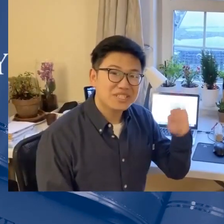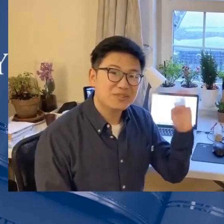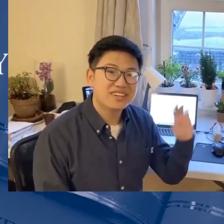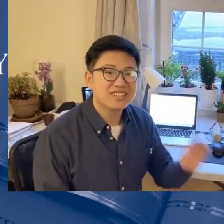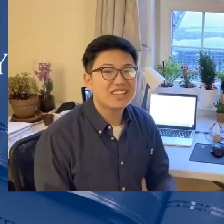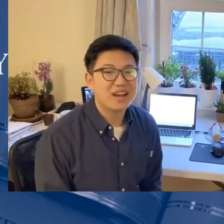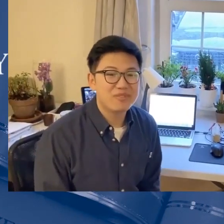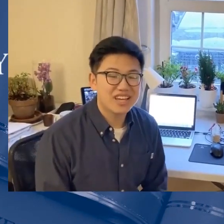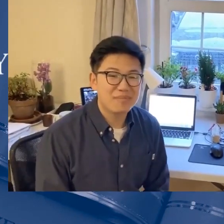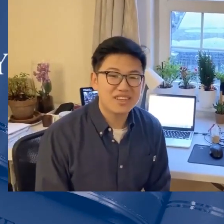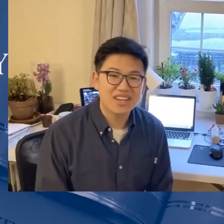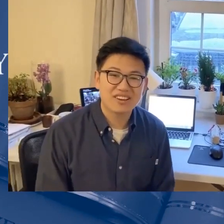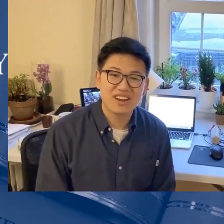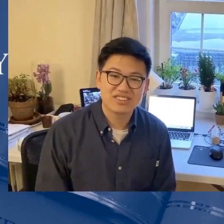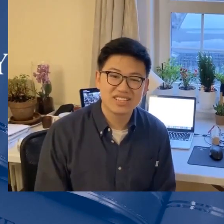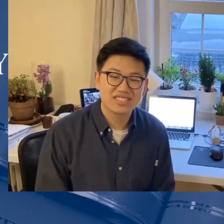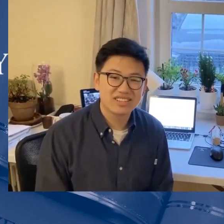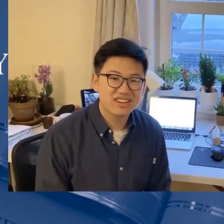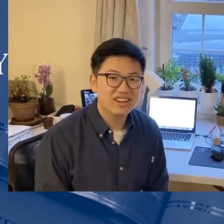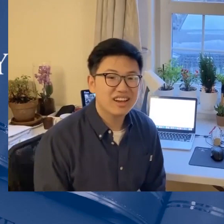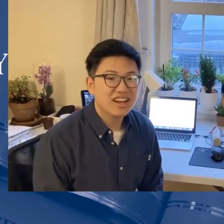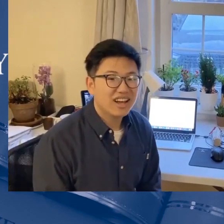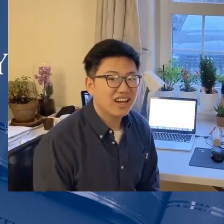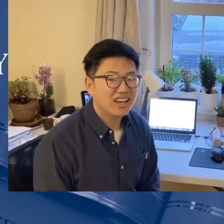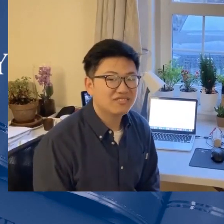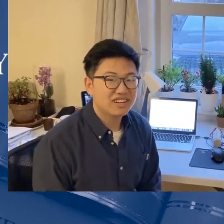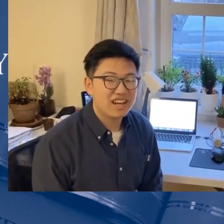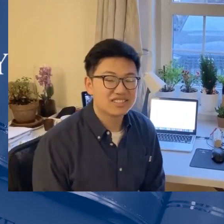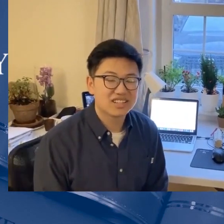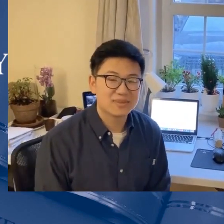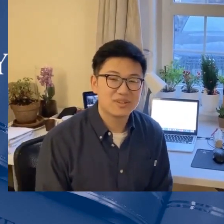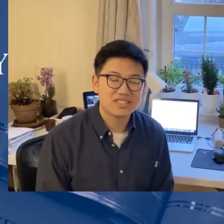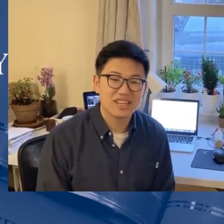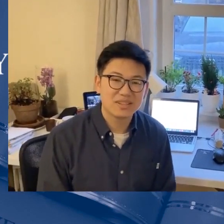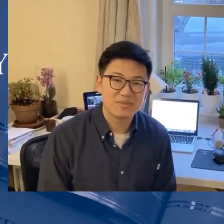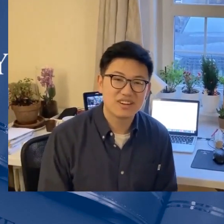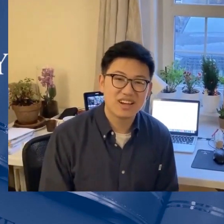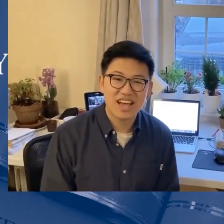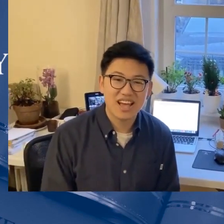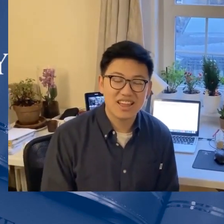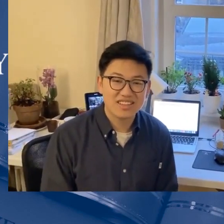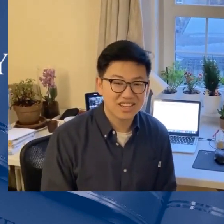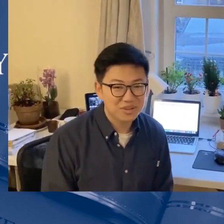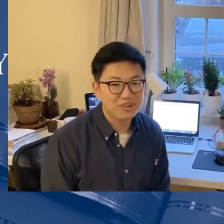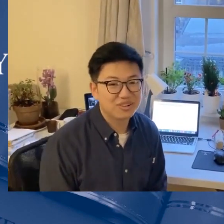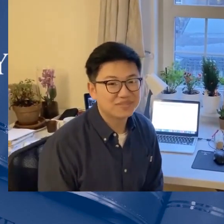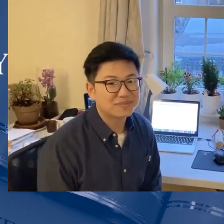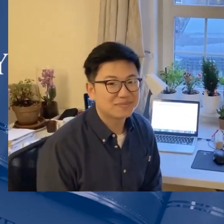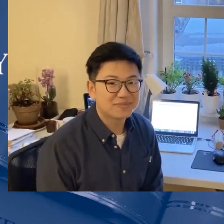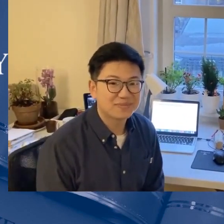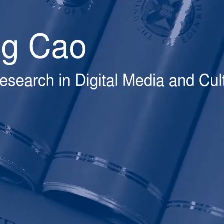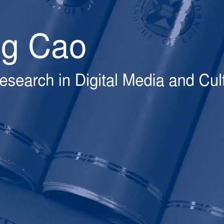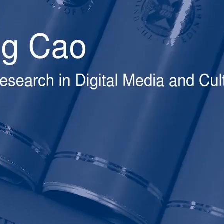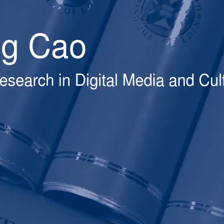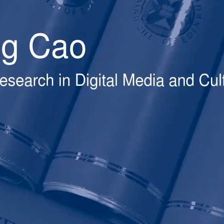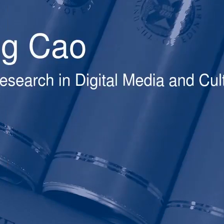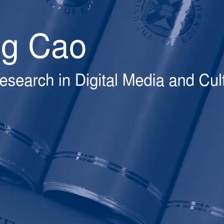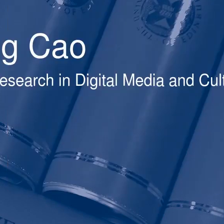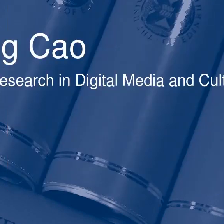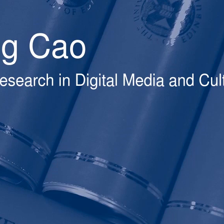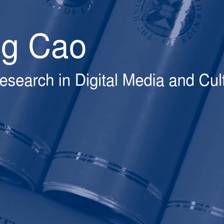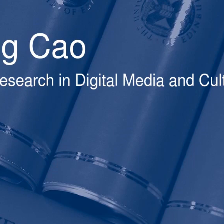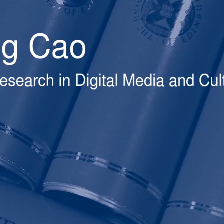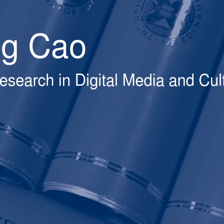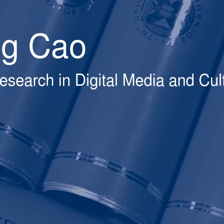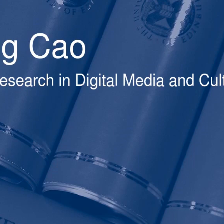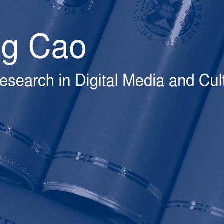Hi, I'm Xiwen. I'm really happy I graduated this year. I had a really nice experience in Edinburgh, and thank you all.